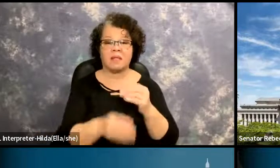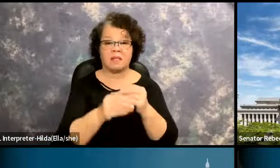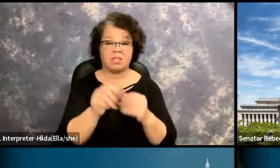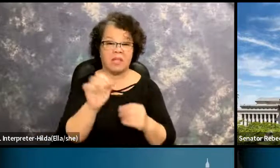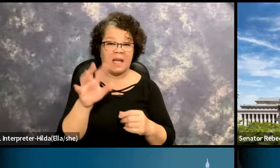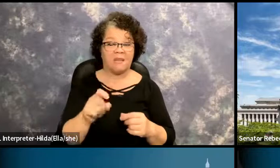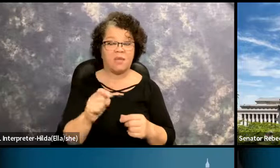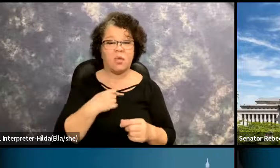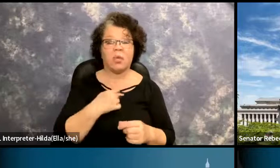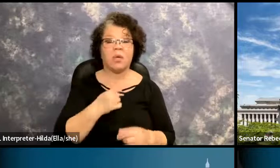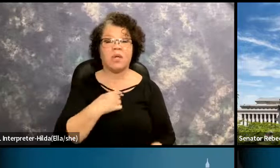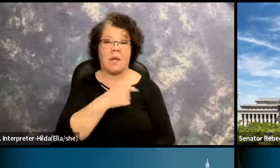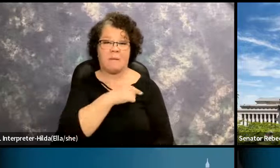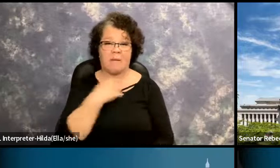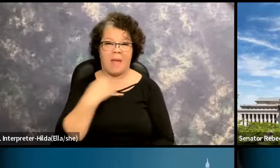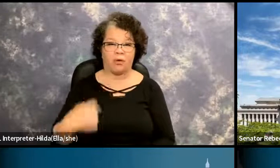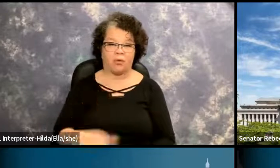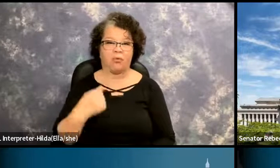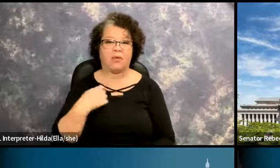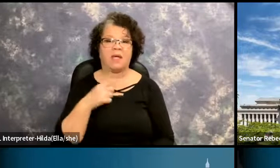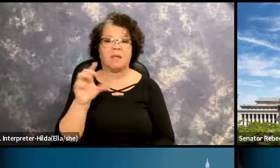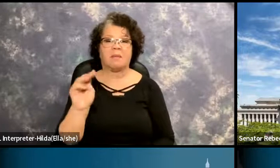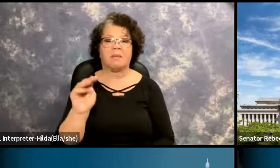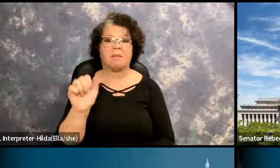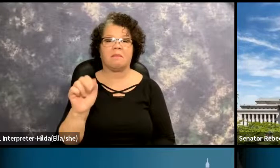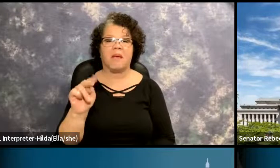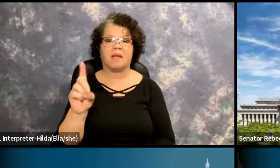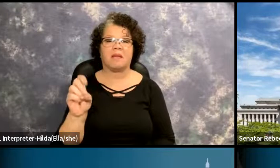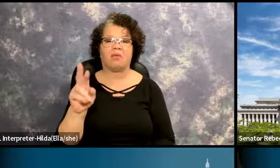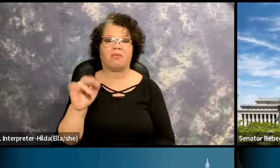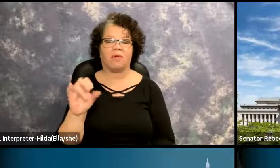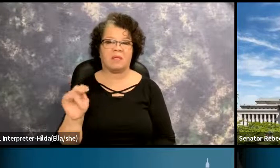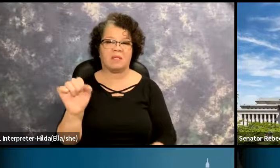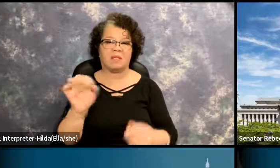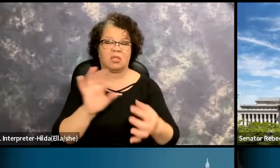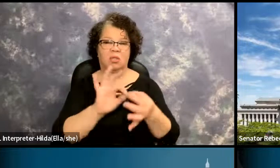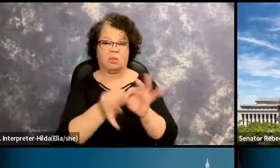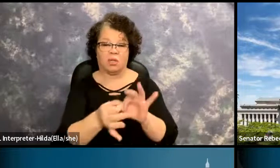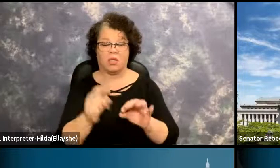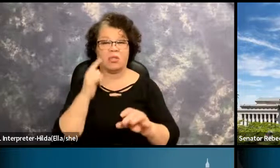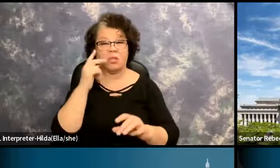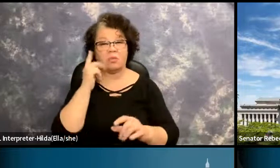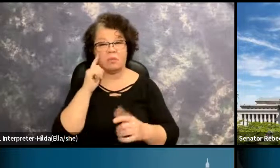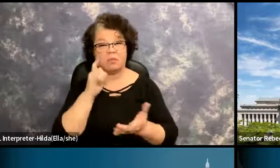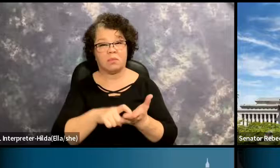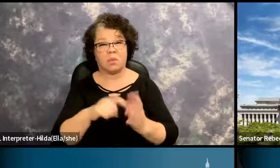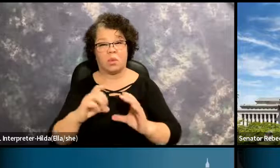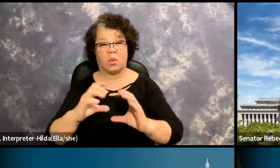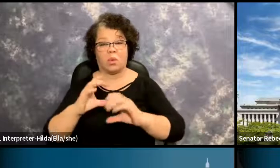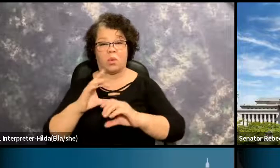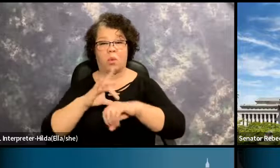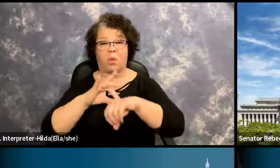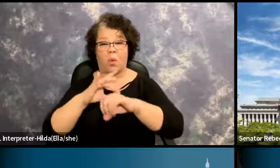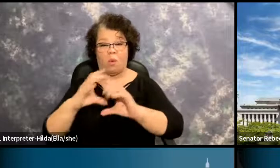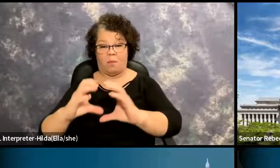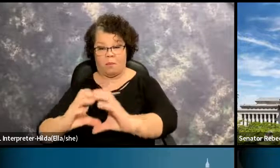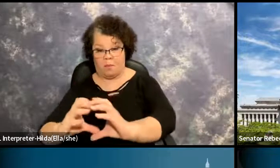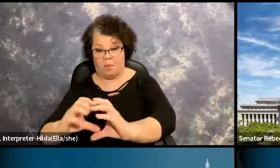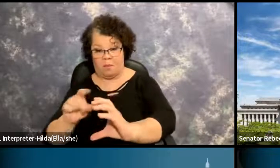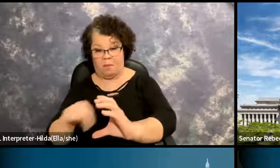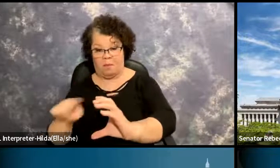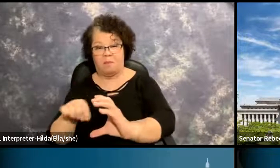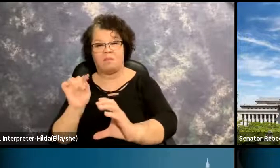Mandarin interpretation, there is a little globe icon on the bottom far right, and you can click that to select the option for